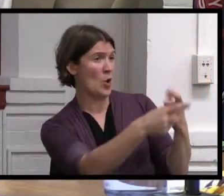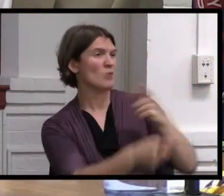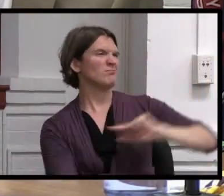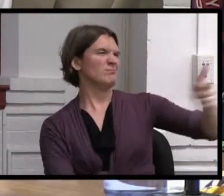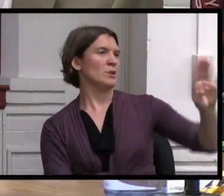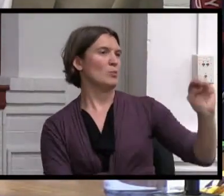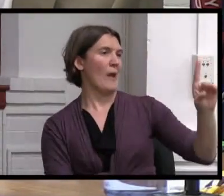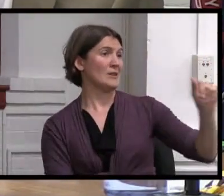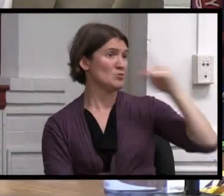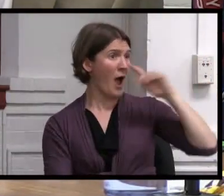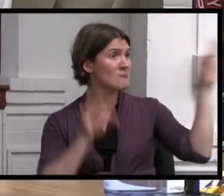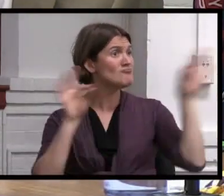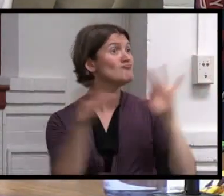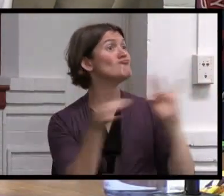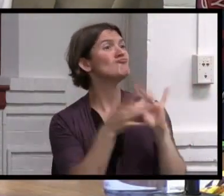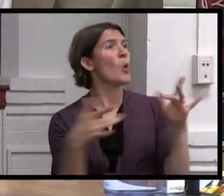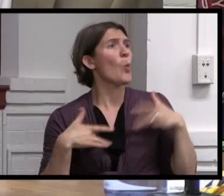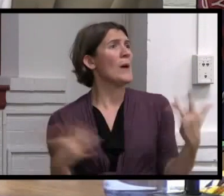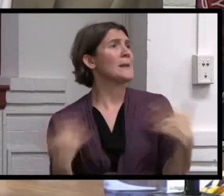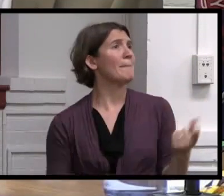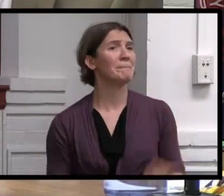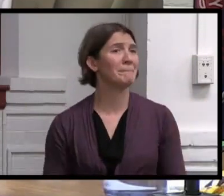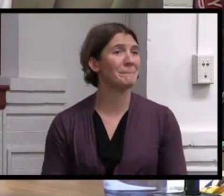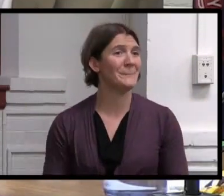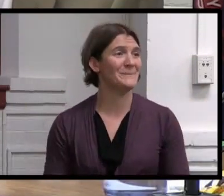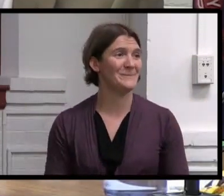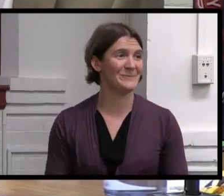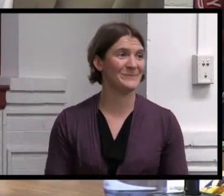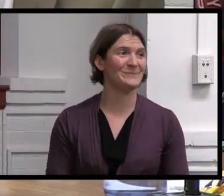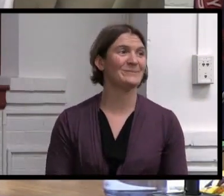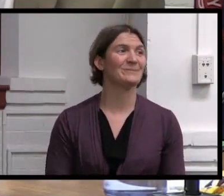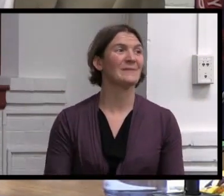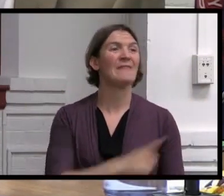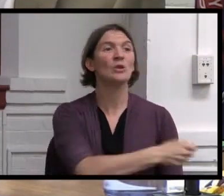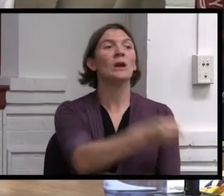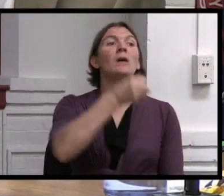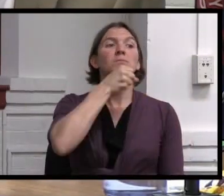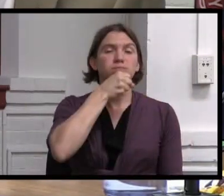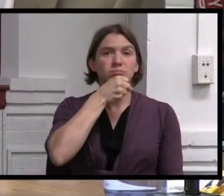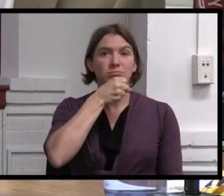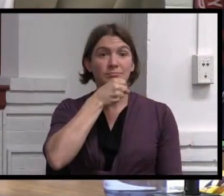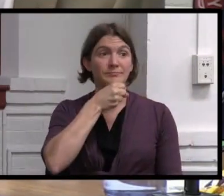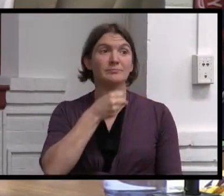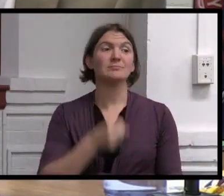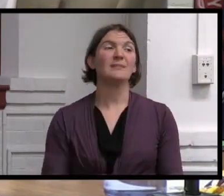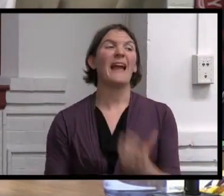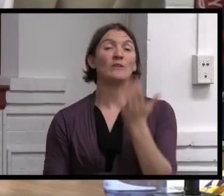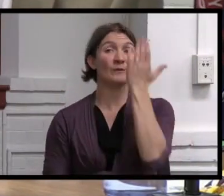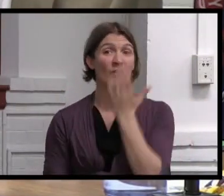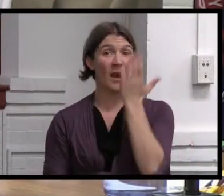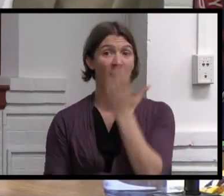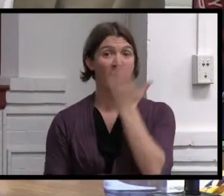a small commercial about the Southern Vermont Dance Festival? Sure. And if you can go up, you have to go to the mic so that people...